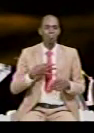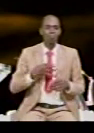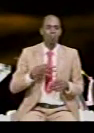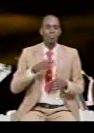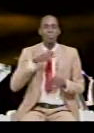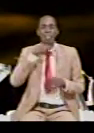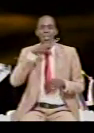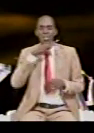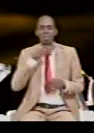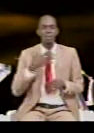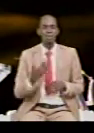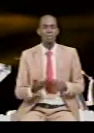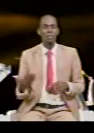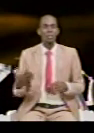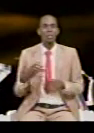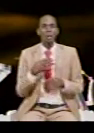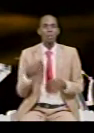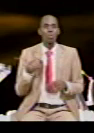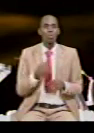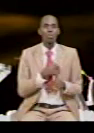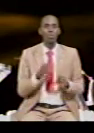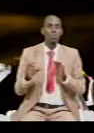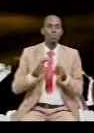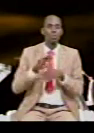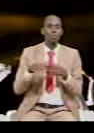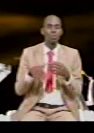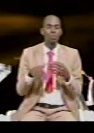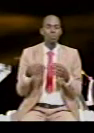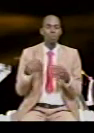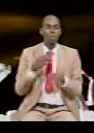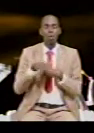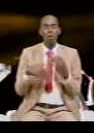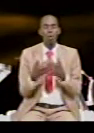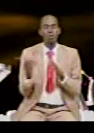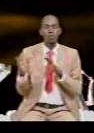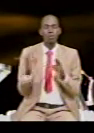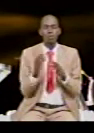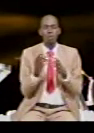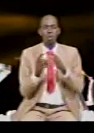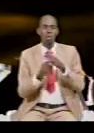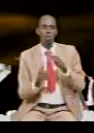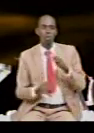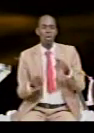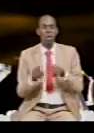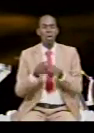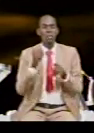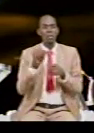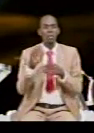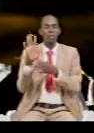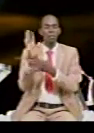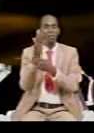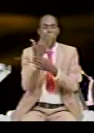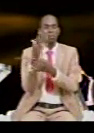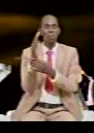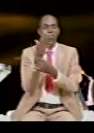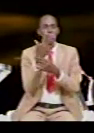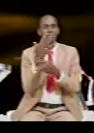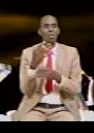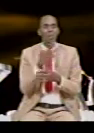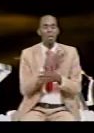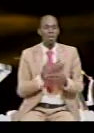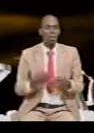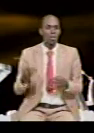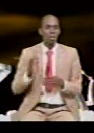we all do fade as a leaf, and our iniquities, like the wind, have taken us away from